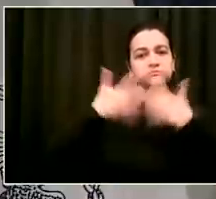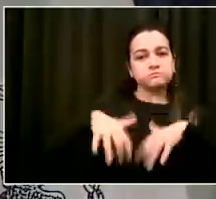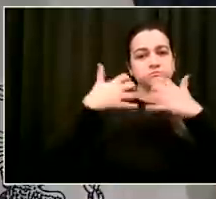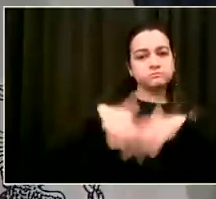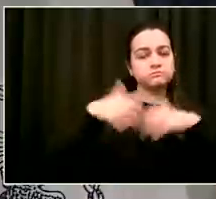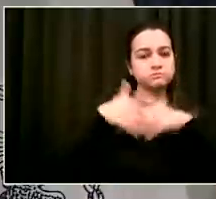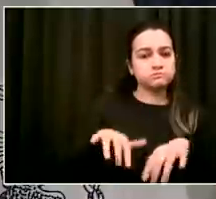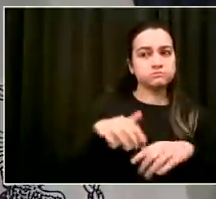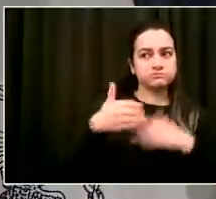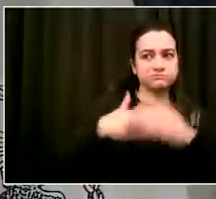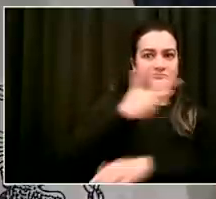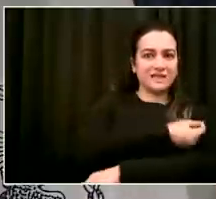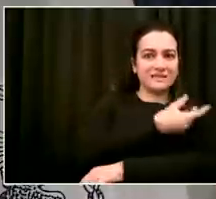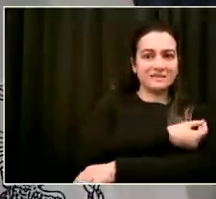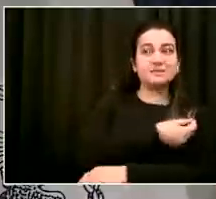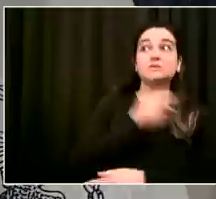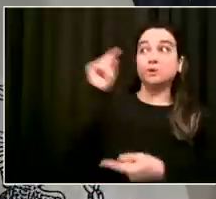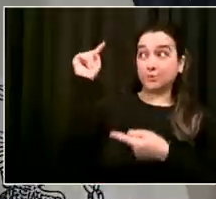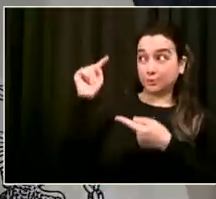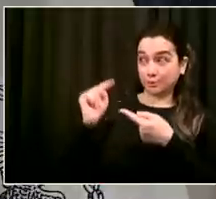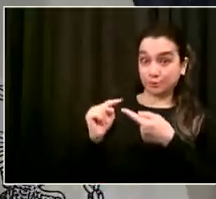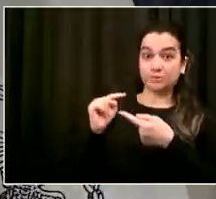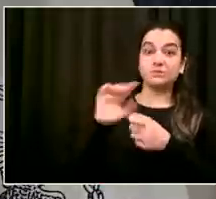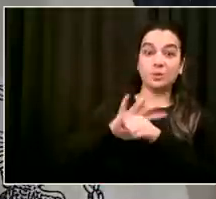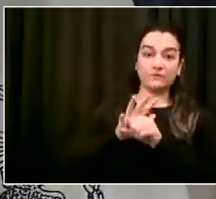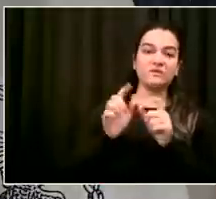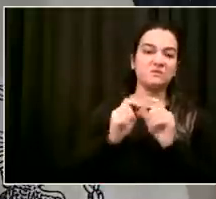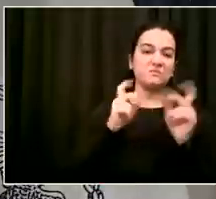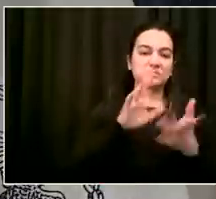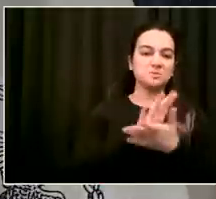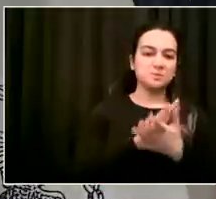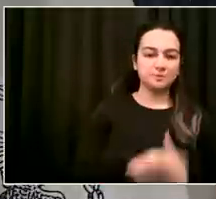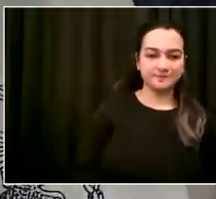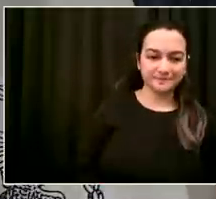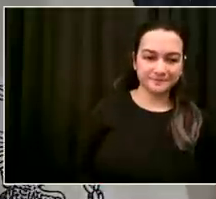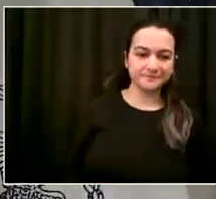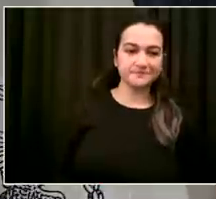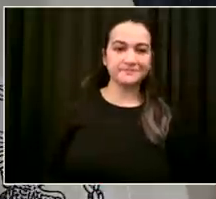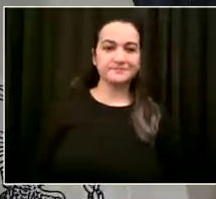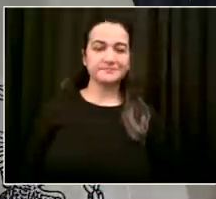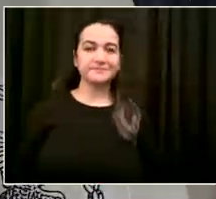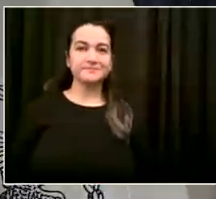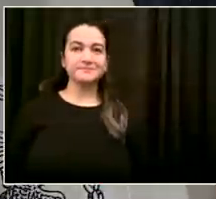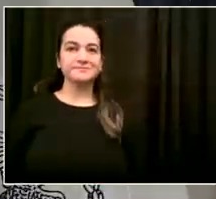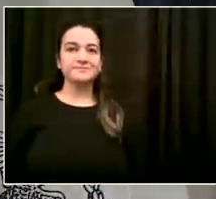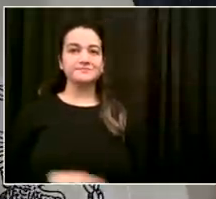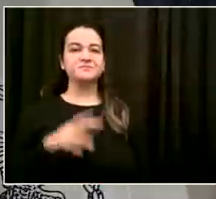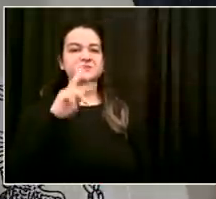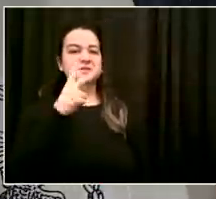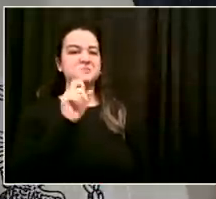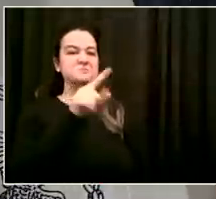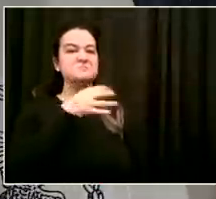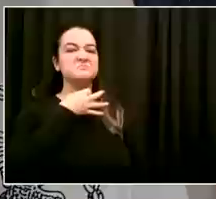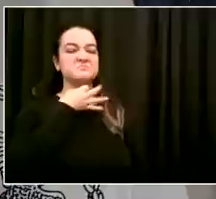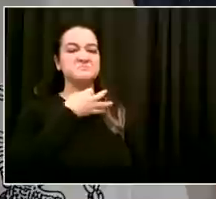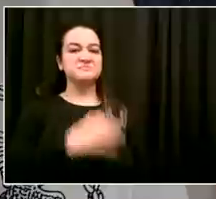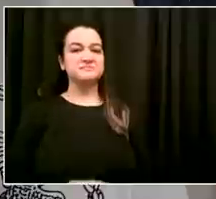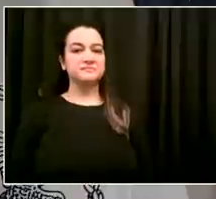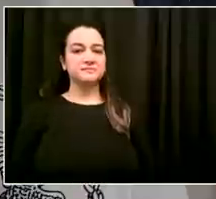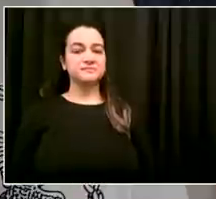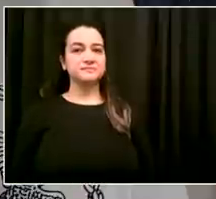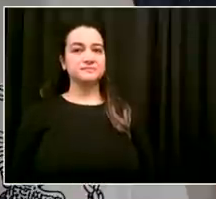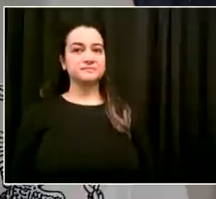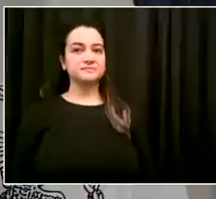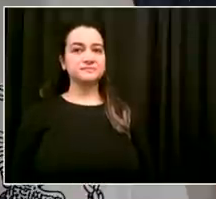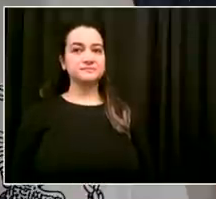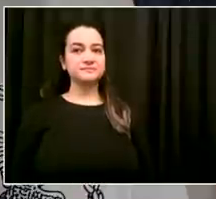which is always a popular topic of conversation, as you know. So I'm wondering, this year, obviously, the SHSAT is going to